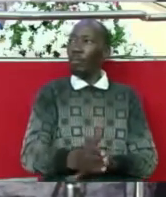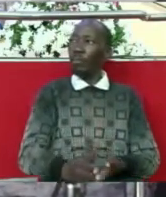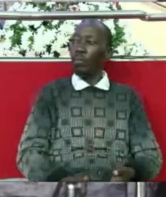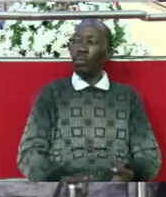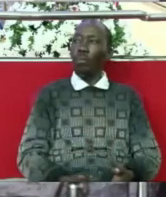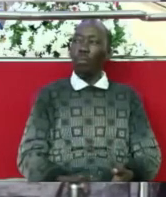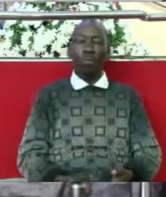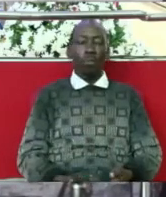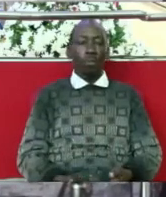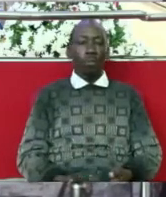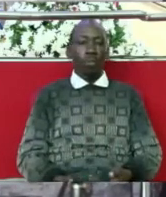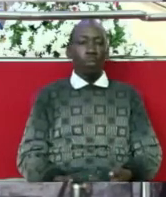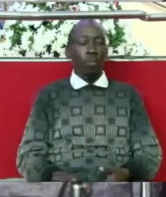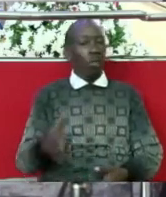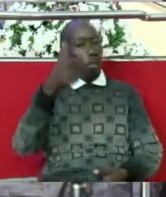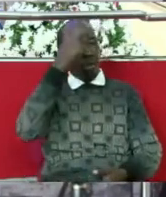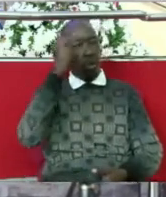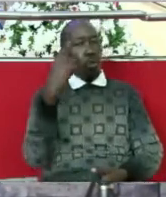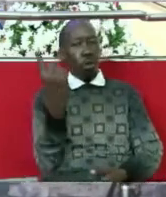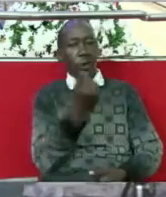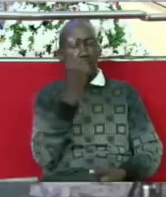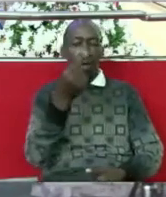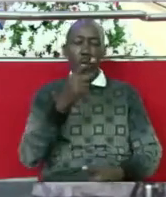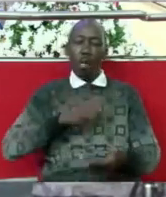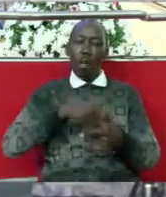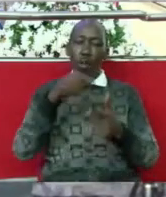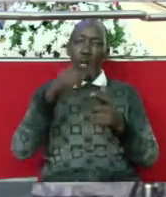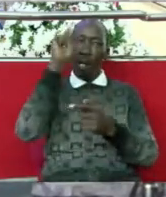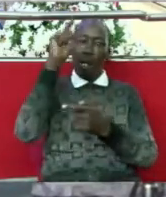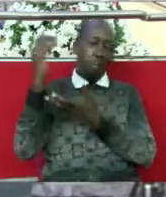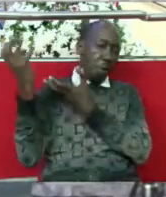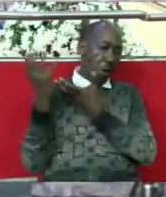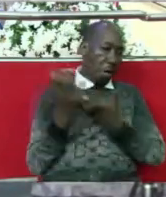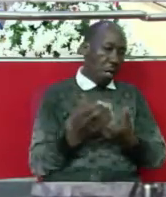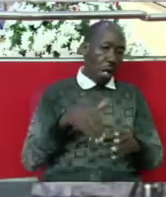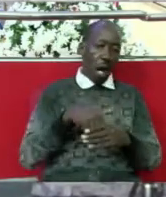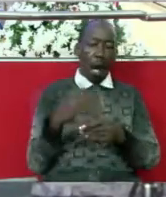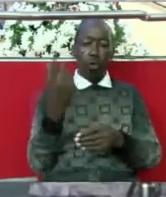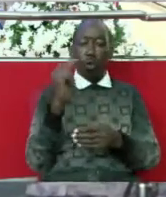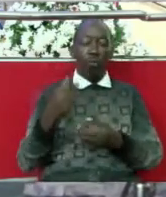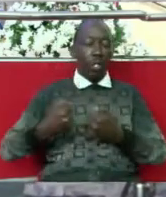Because only then can he bring you out of the storm.